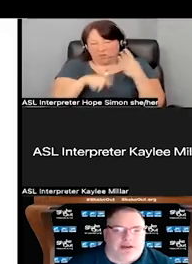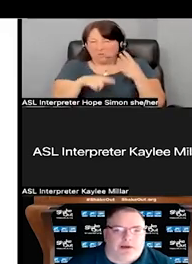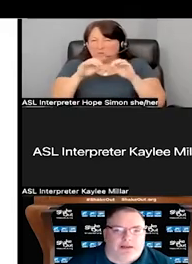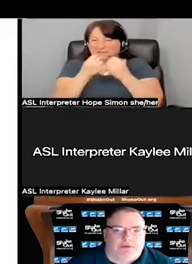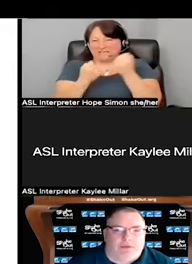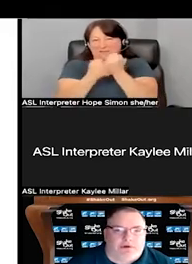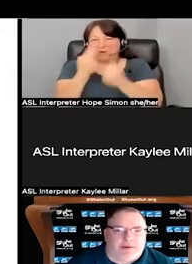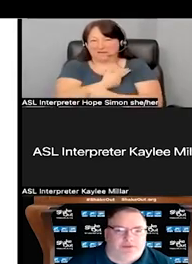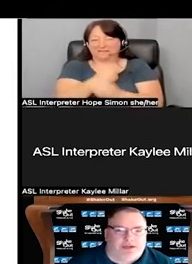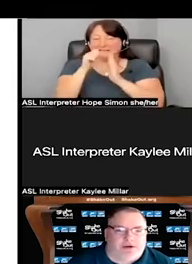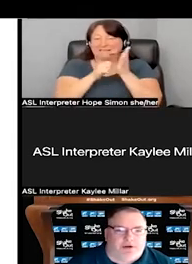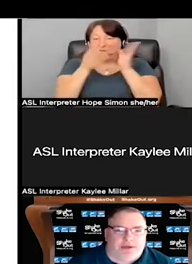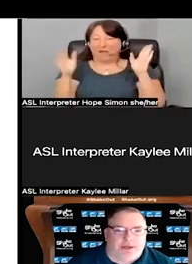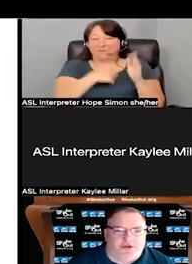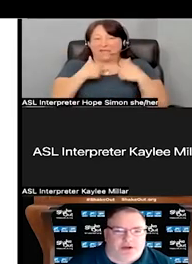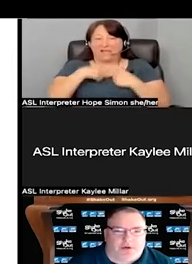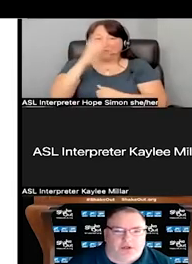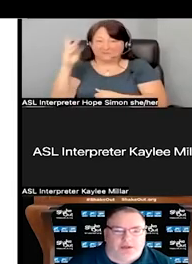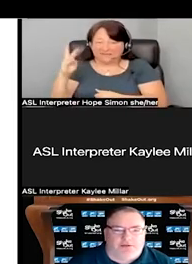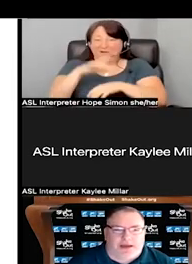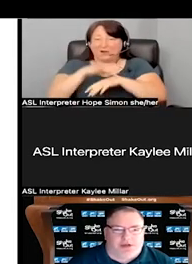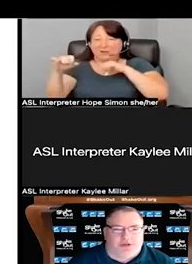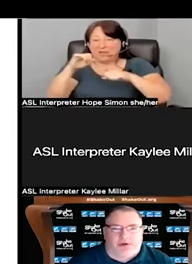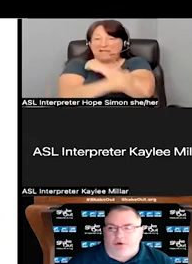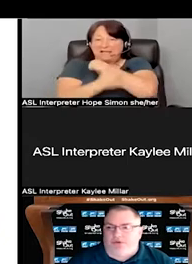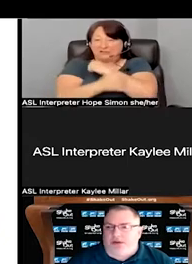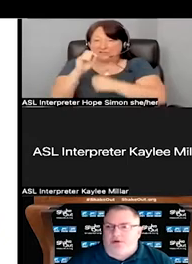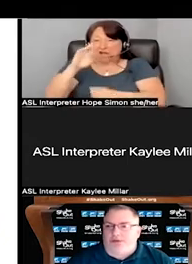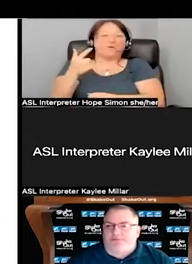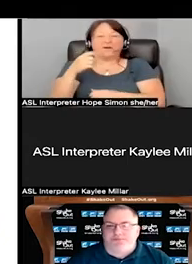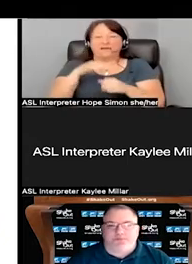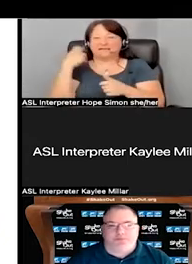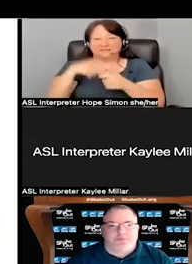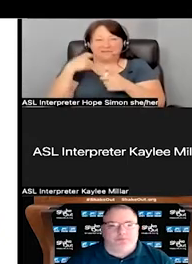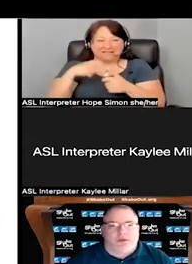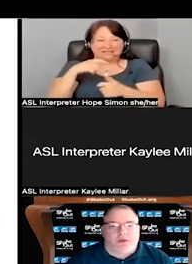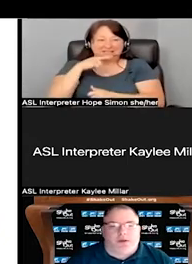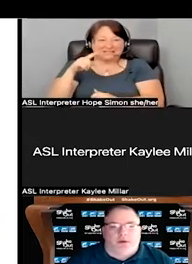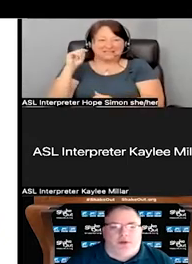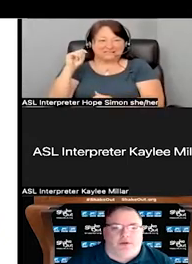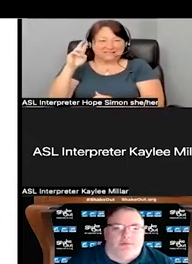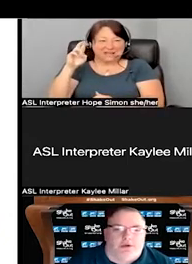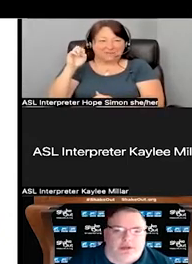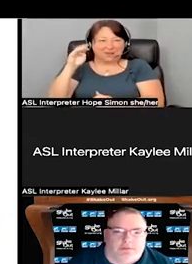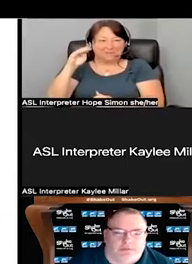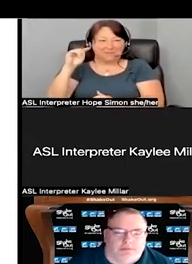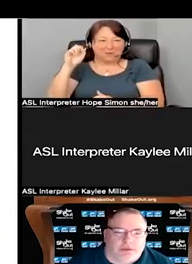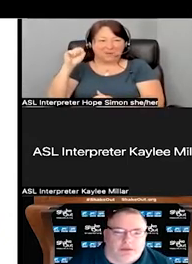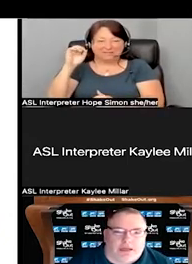On a statewide level, we have our website at earthquakecountry.org and in Spanish at terremotos.org. With